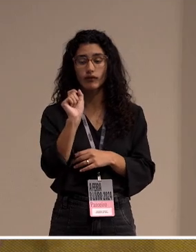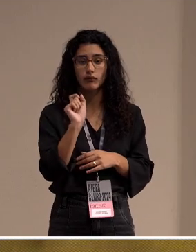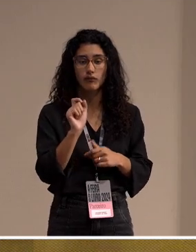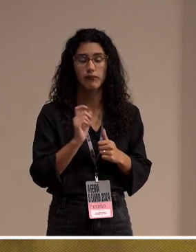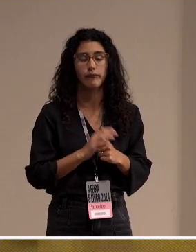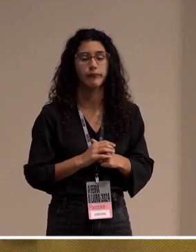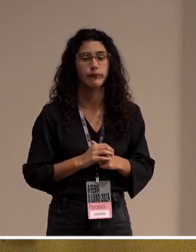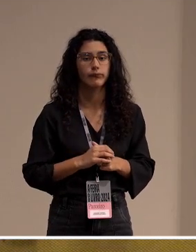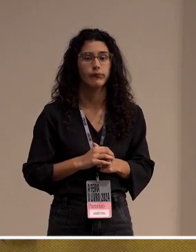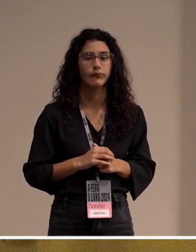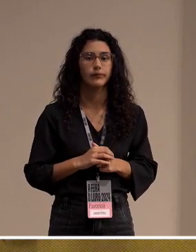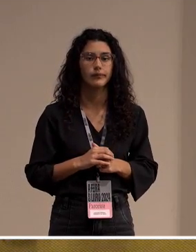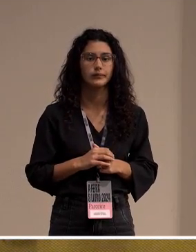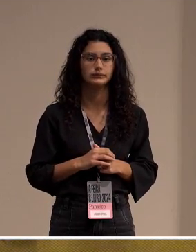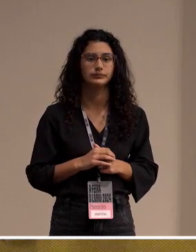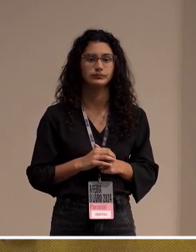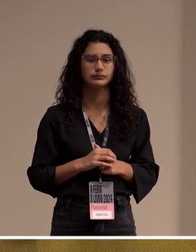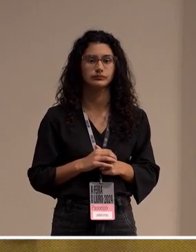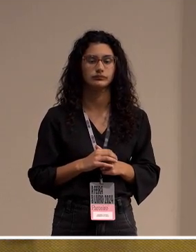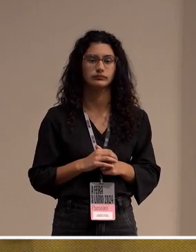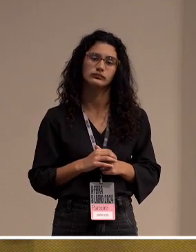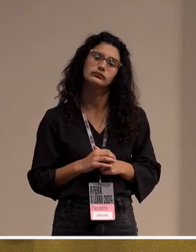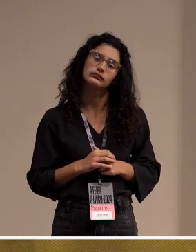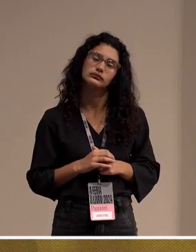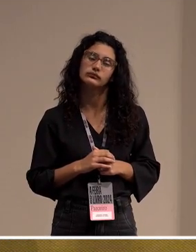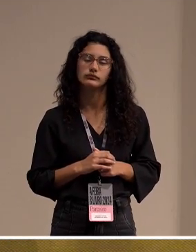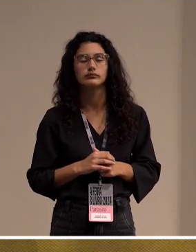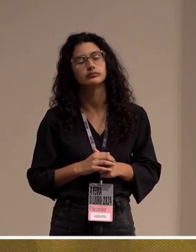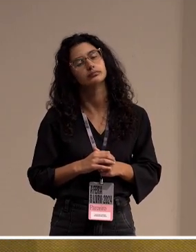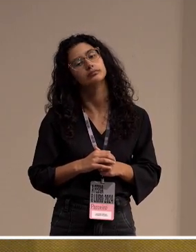two and a half hour walk through Sao Paulo,